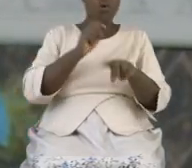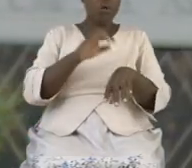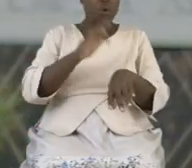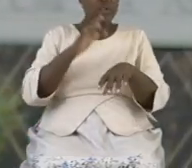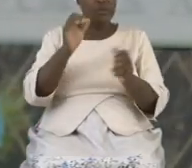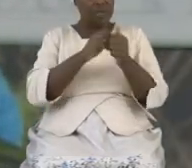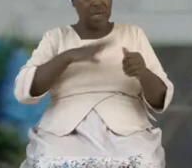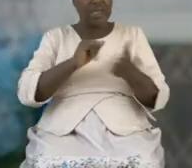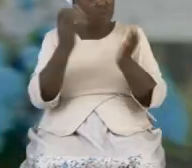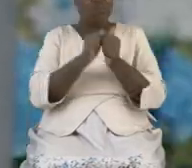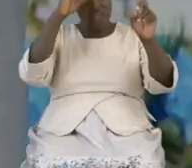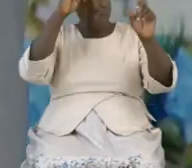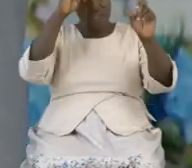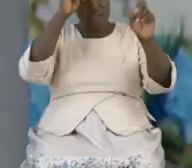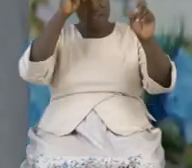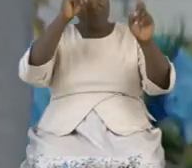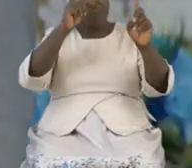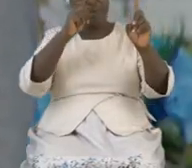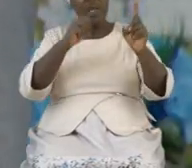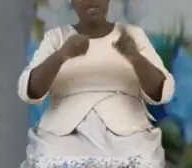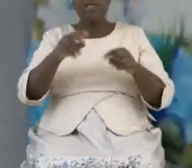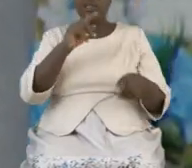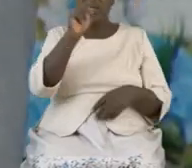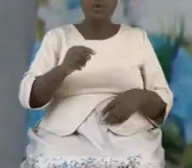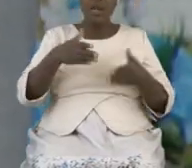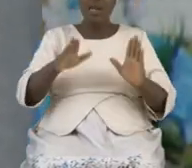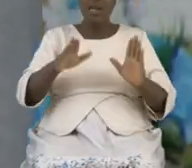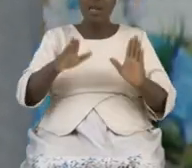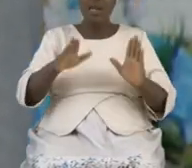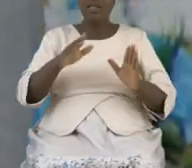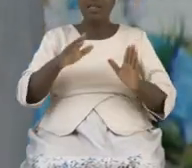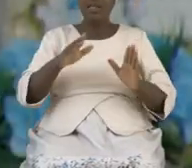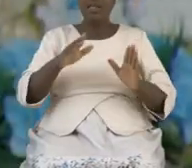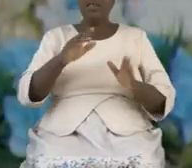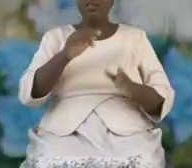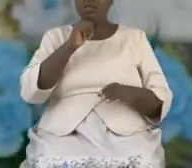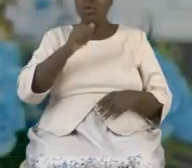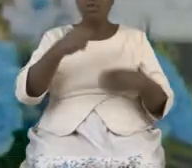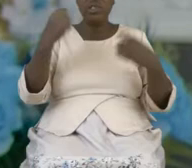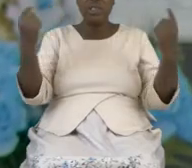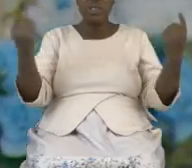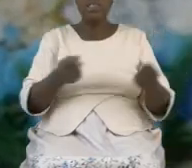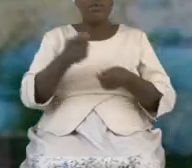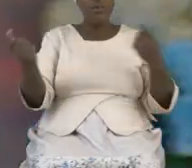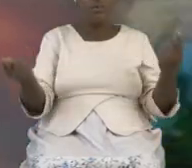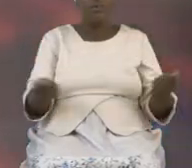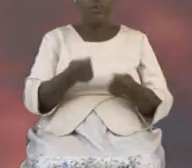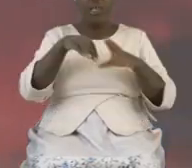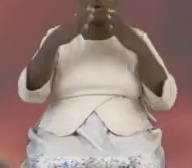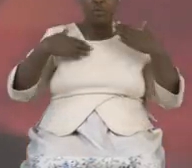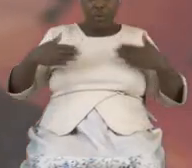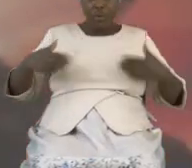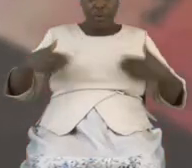Therefore, let not sin reign in your mortal body, that ye should obey it in